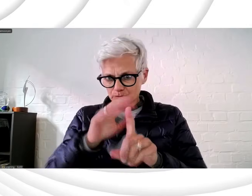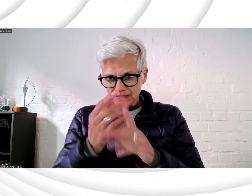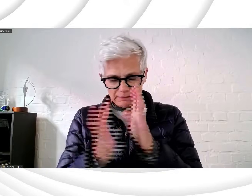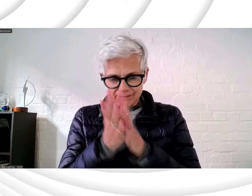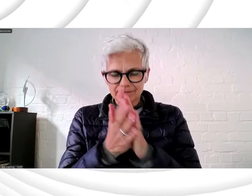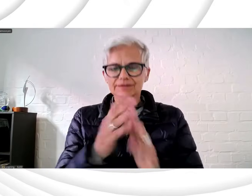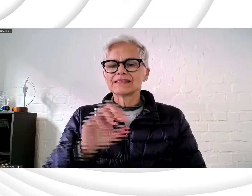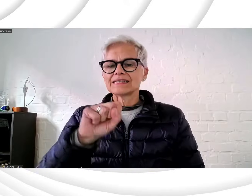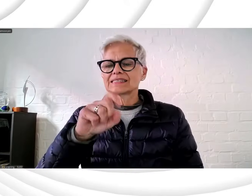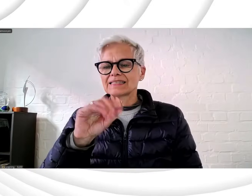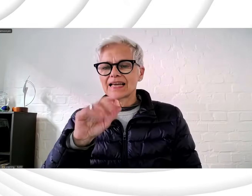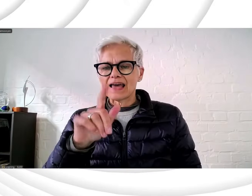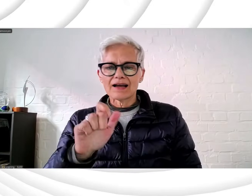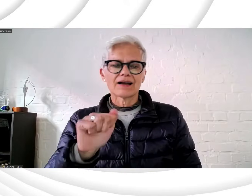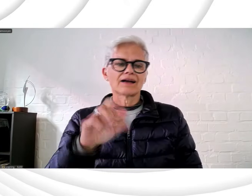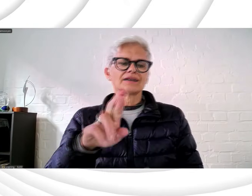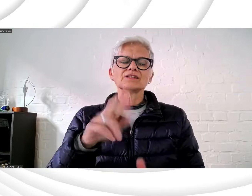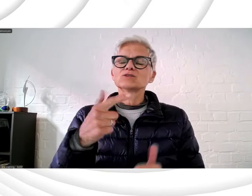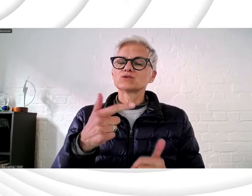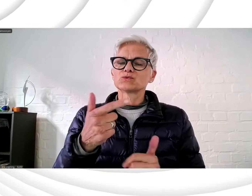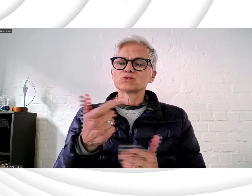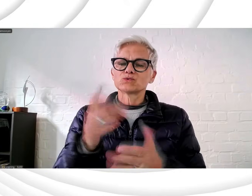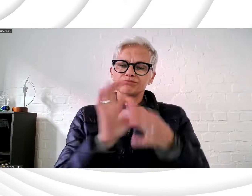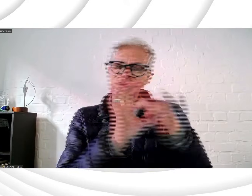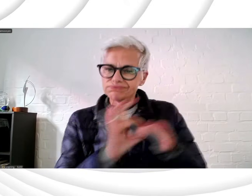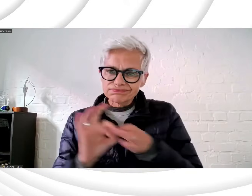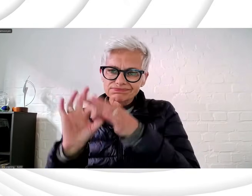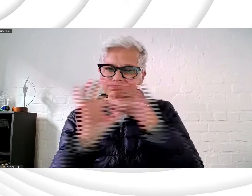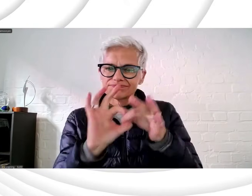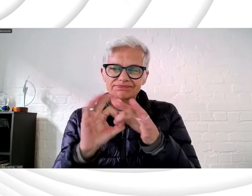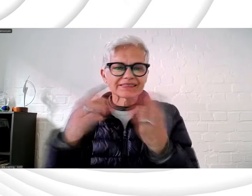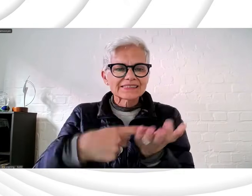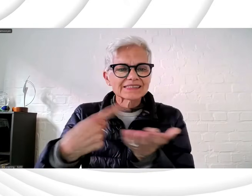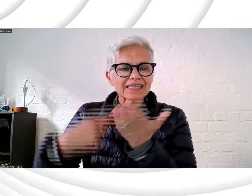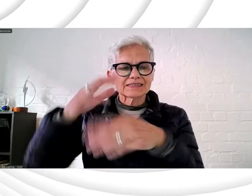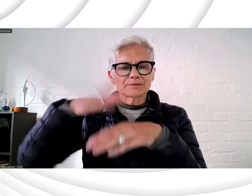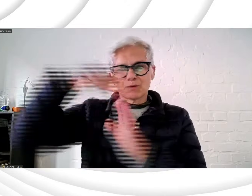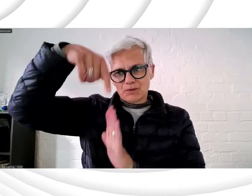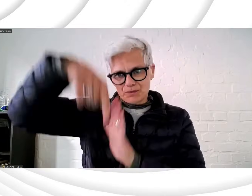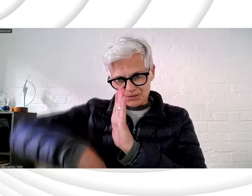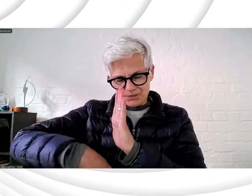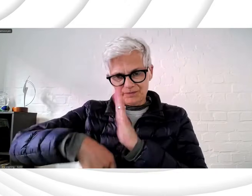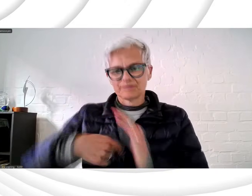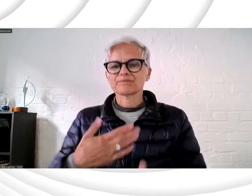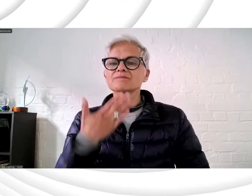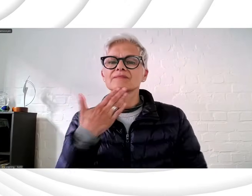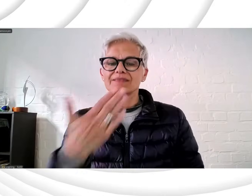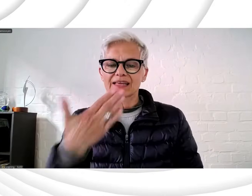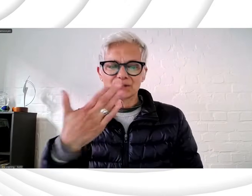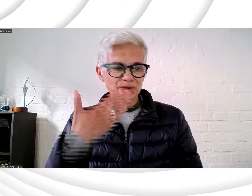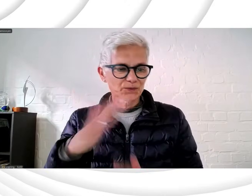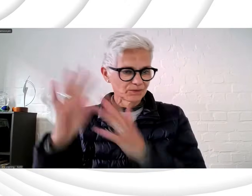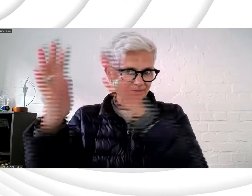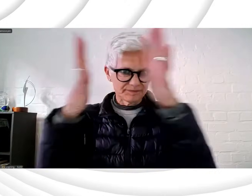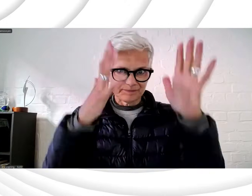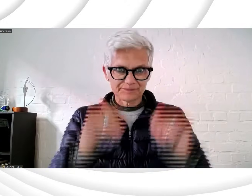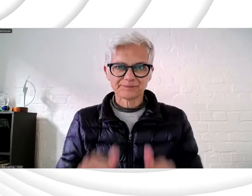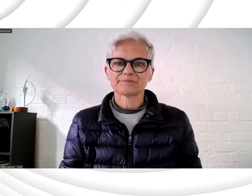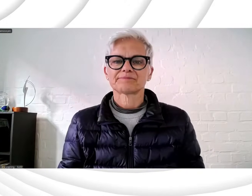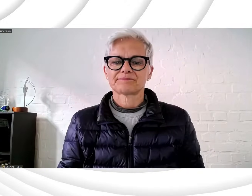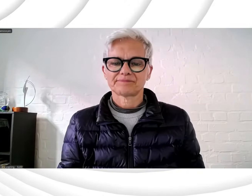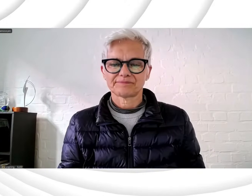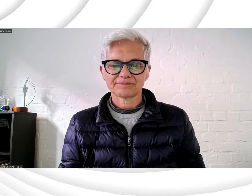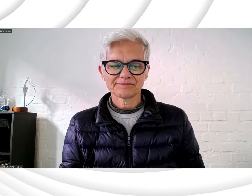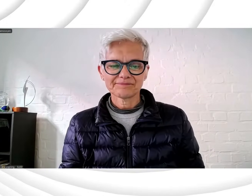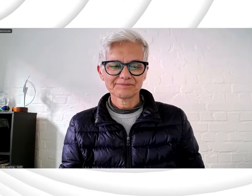what HandLab and SADiLaR have done together in cooperation. And I think that we should all sit down and have